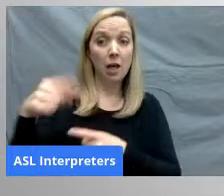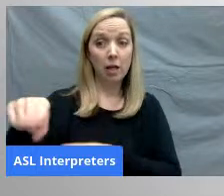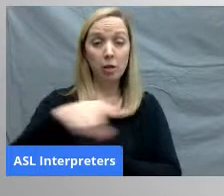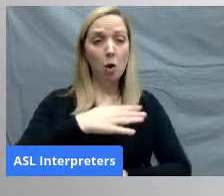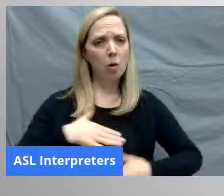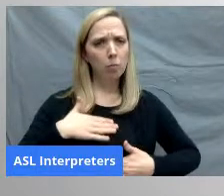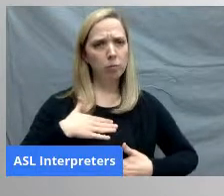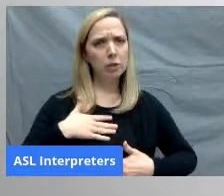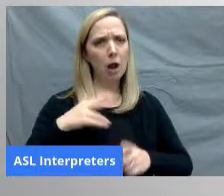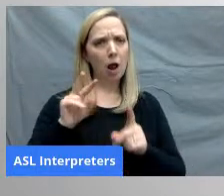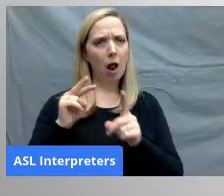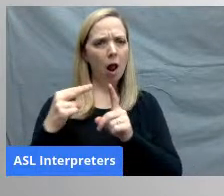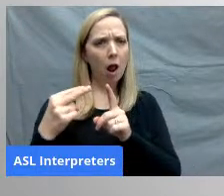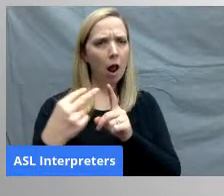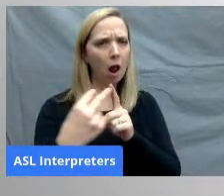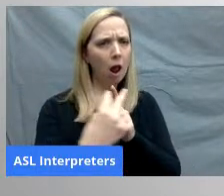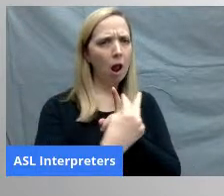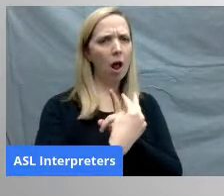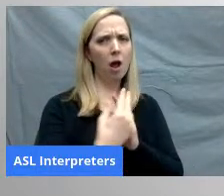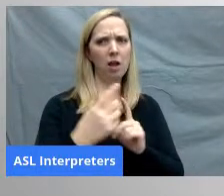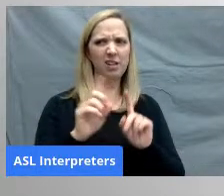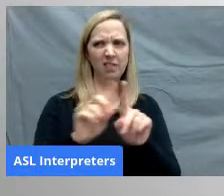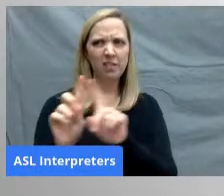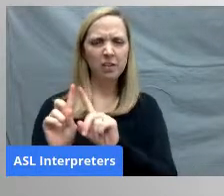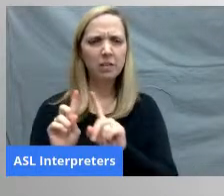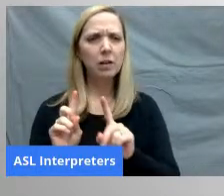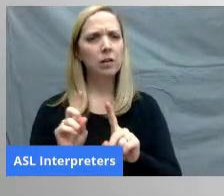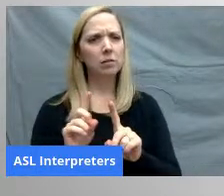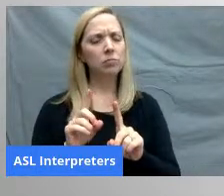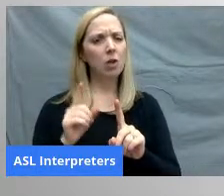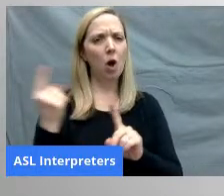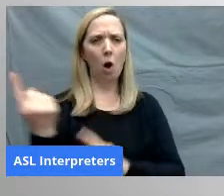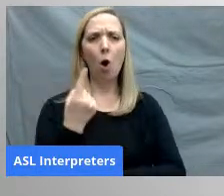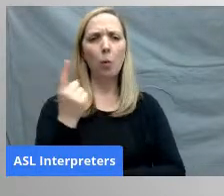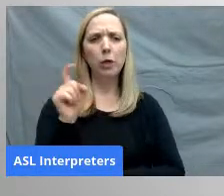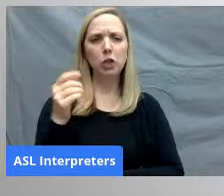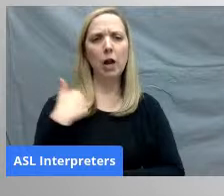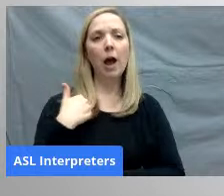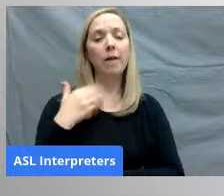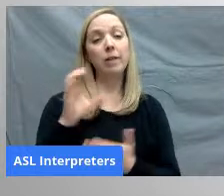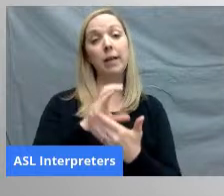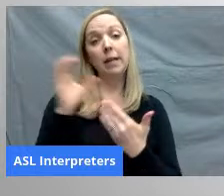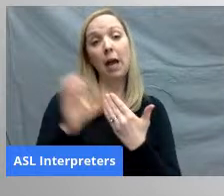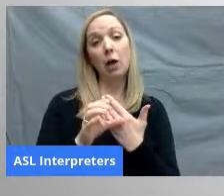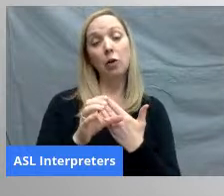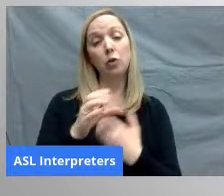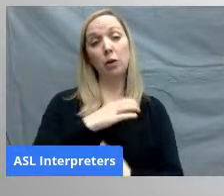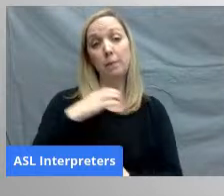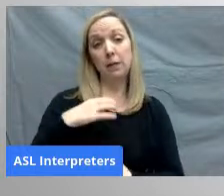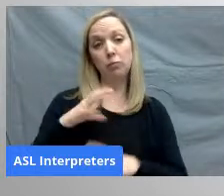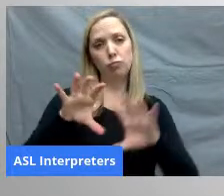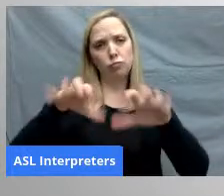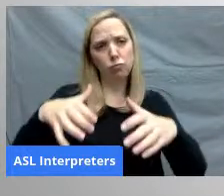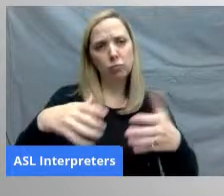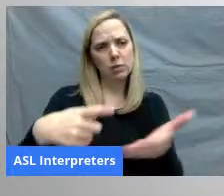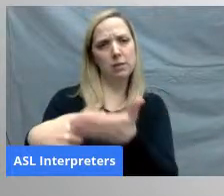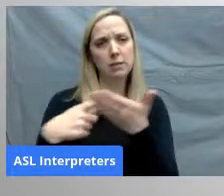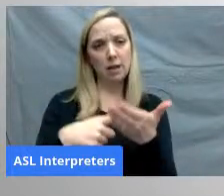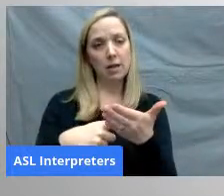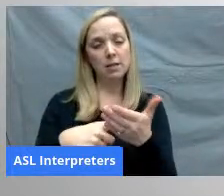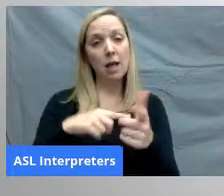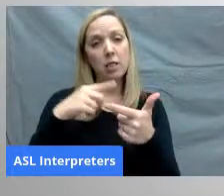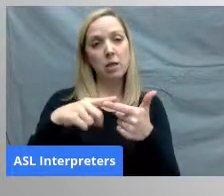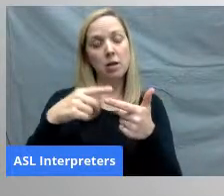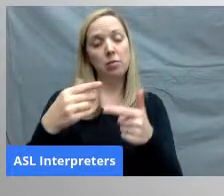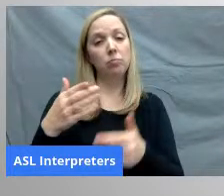perspectives. And so their input was that we should always have a calendar committee prior to bringing the calendar to the board. So we will look to honor that when we have another